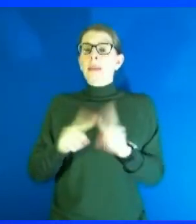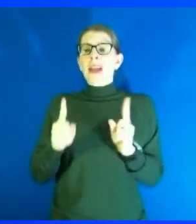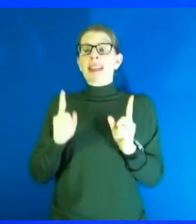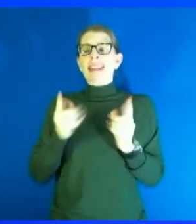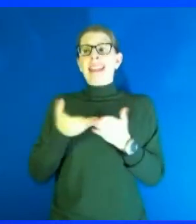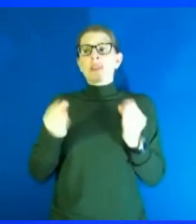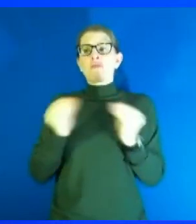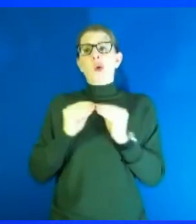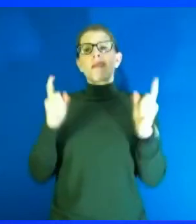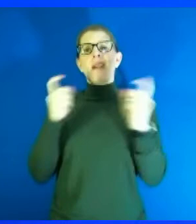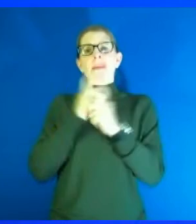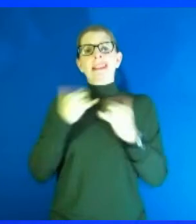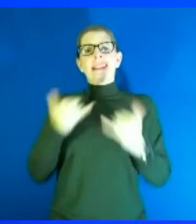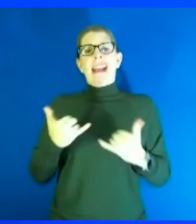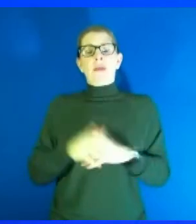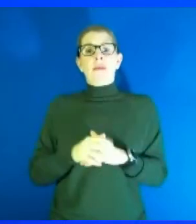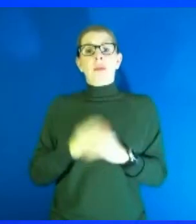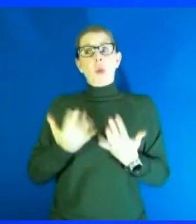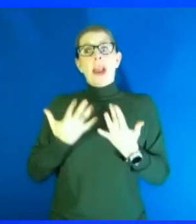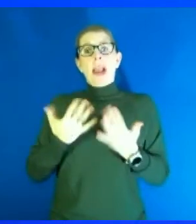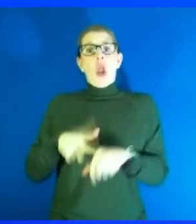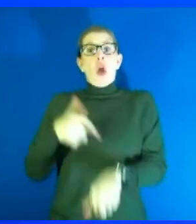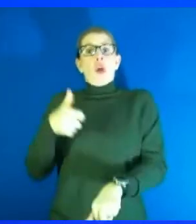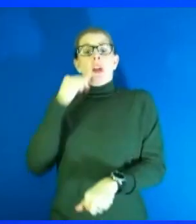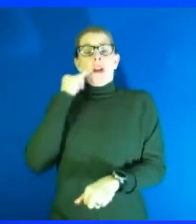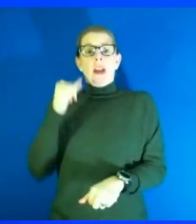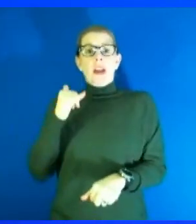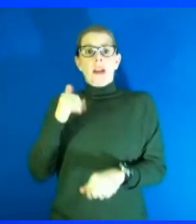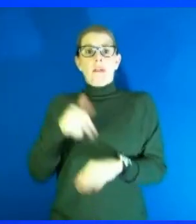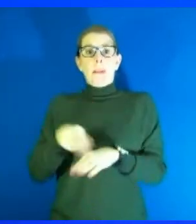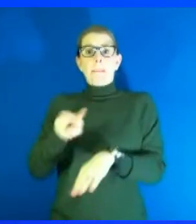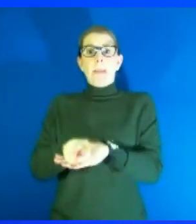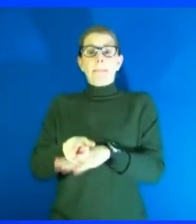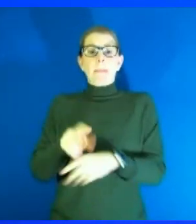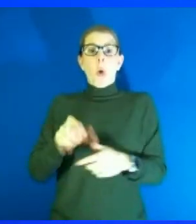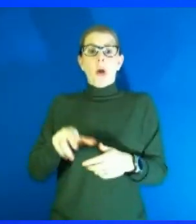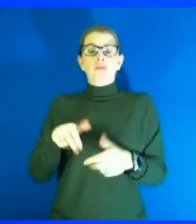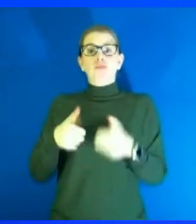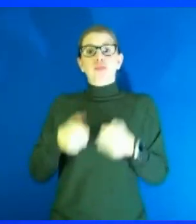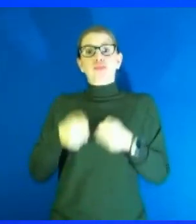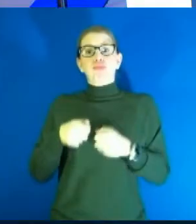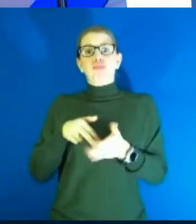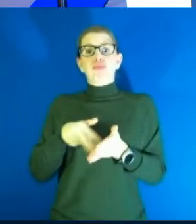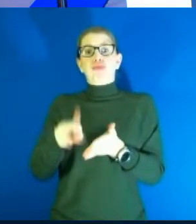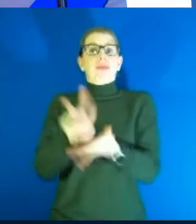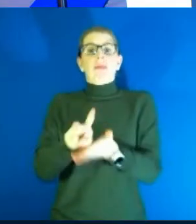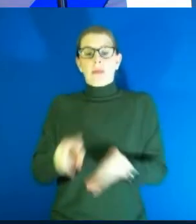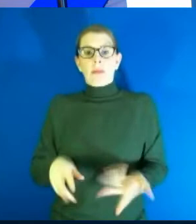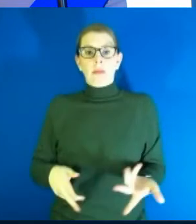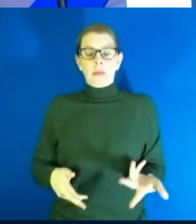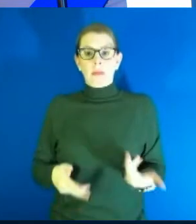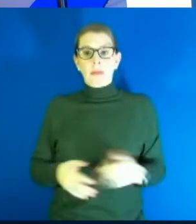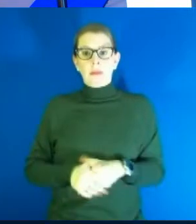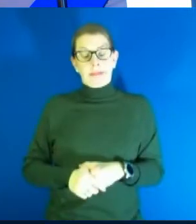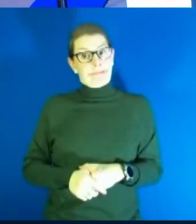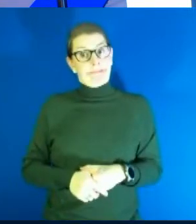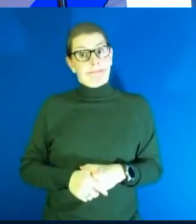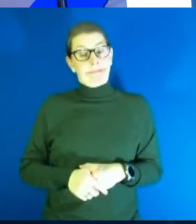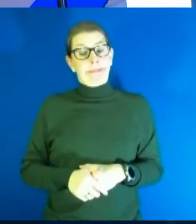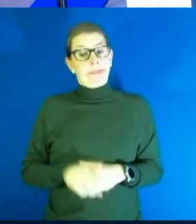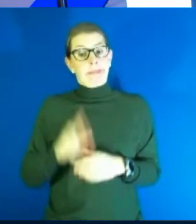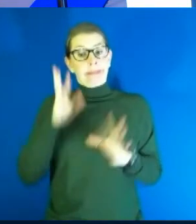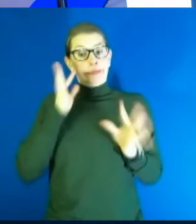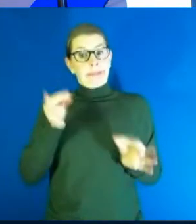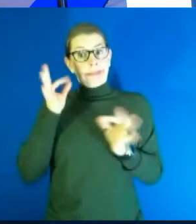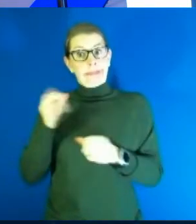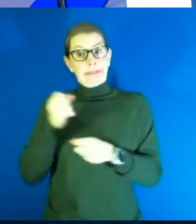to wait a little bit longer if you wipe out on the bird while texting. Make good decisions. I think, right? Yeah. Make good decisions. I think